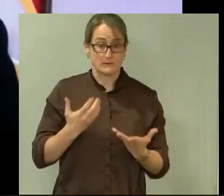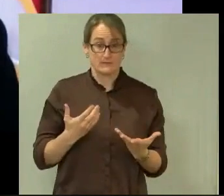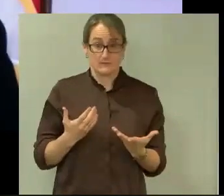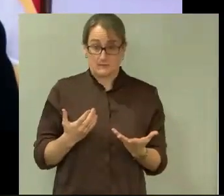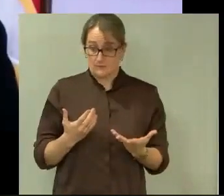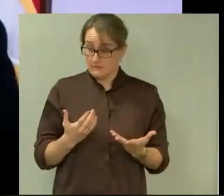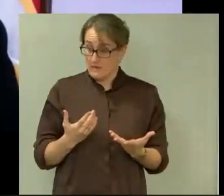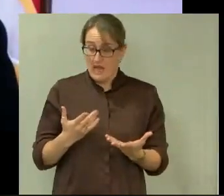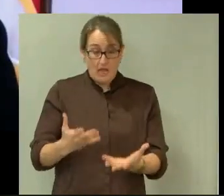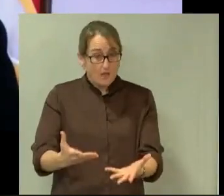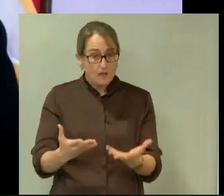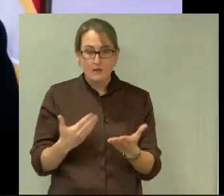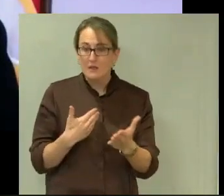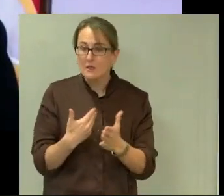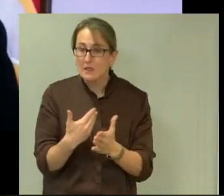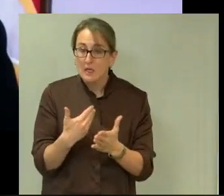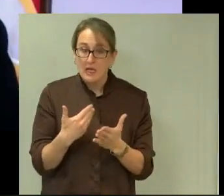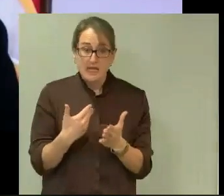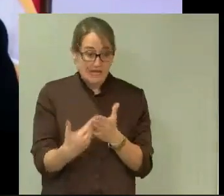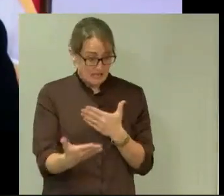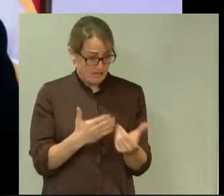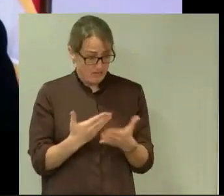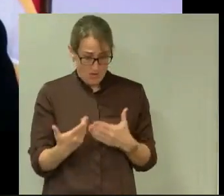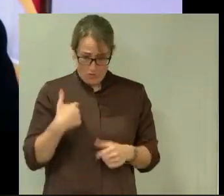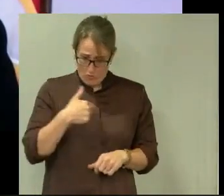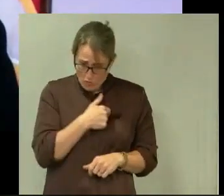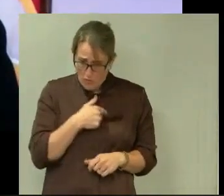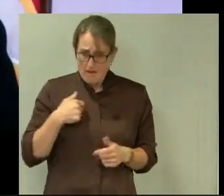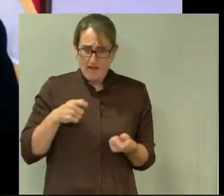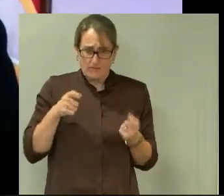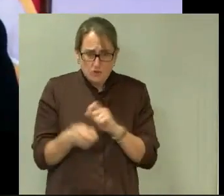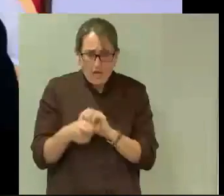unrelenting. Even though we've made some progress in